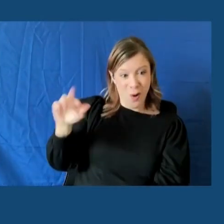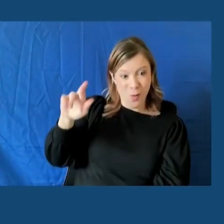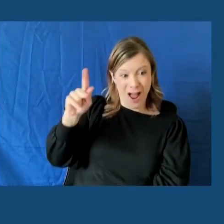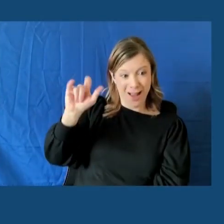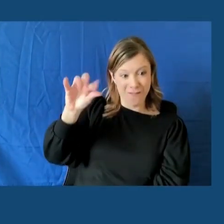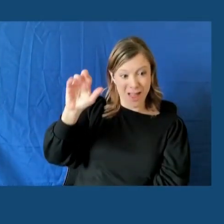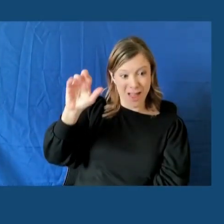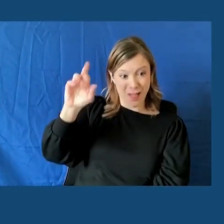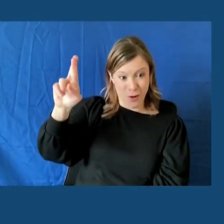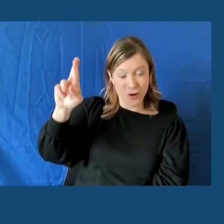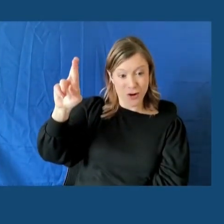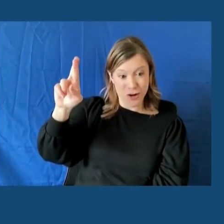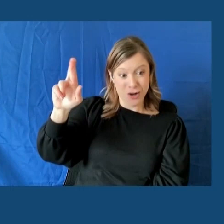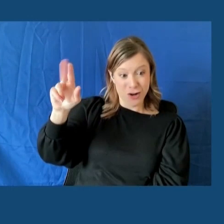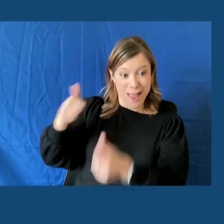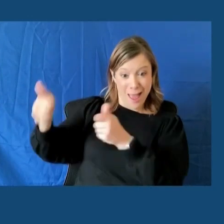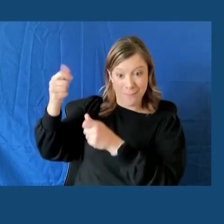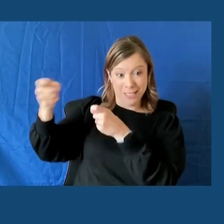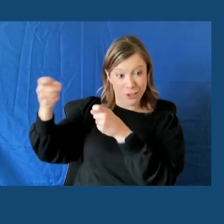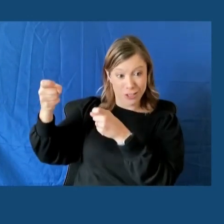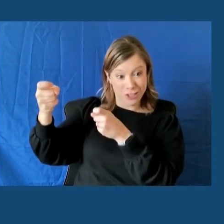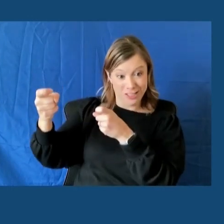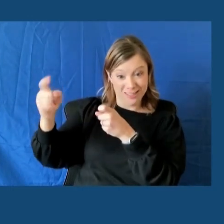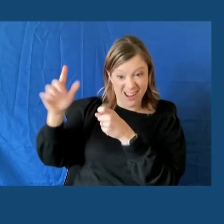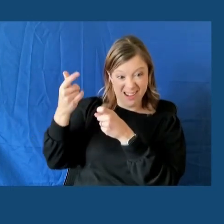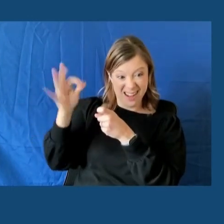Unfortunately, many made it clear they would not support it.